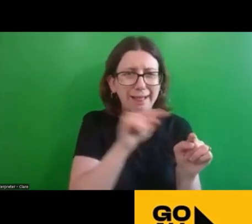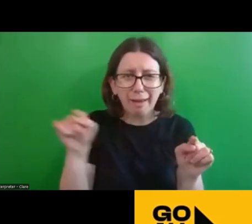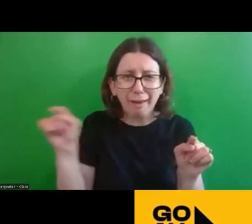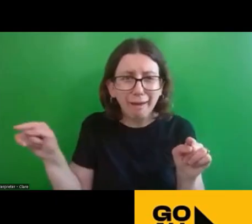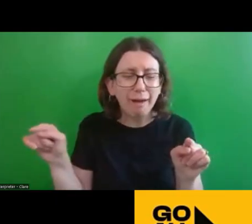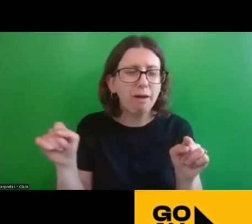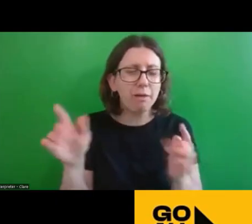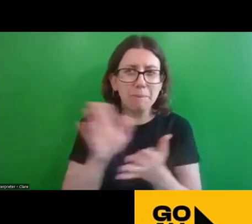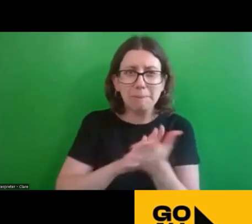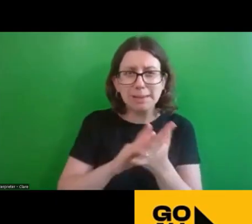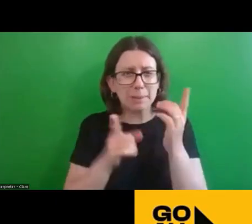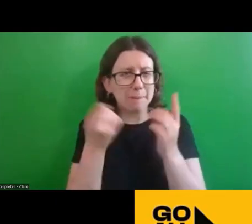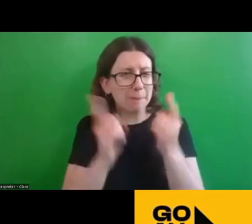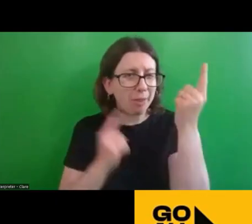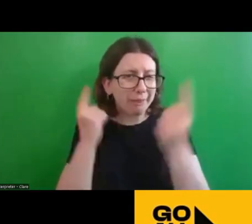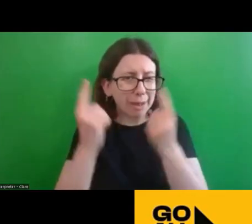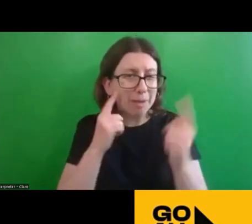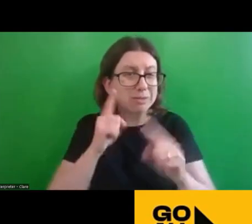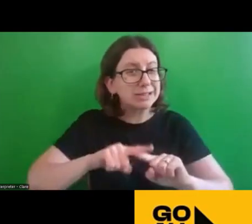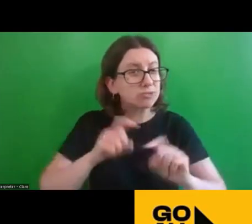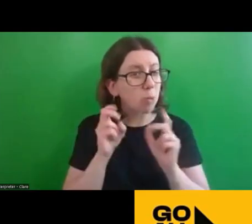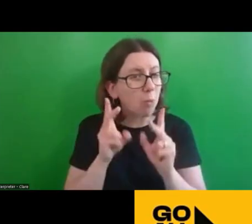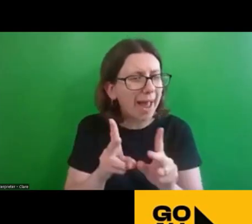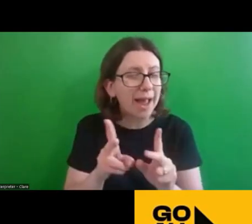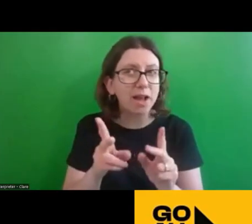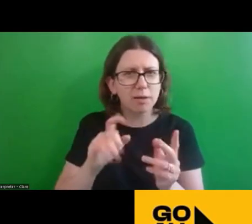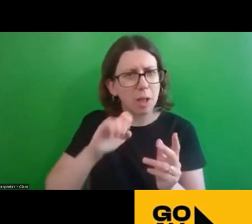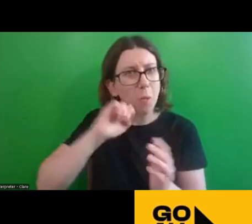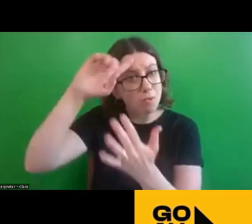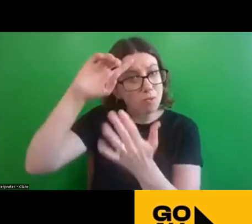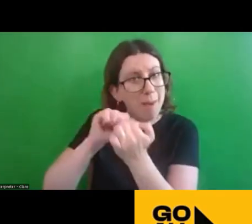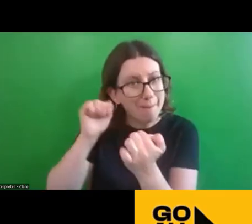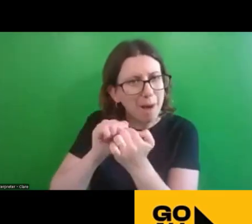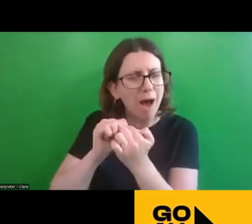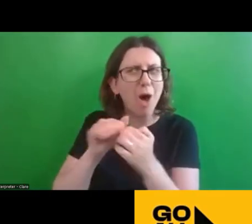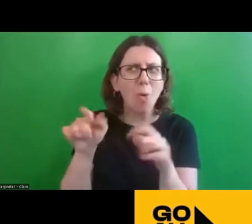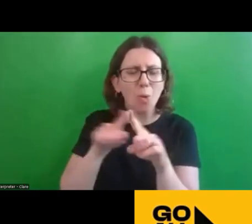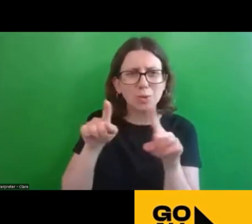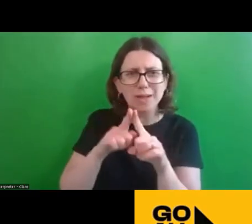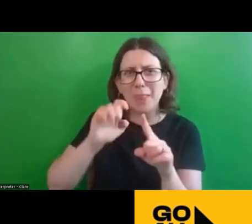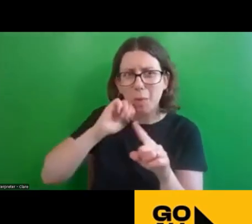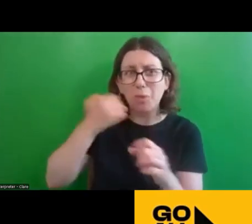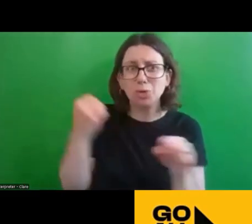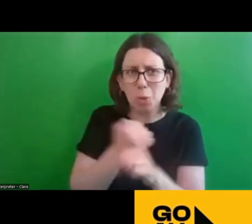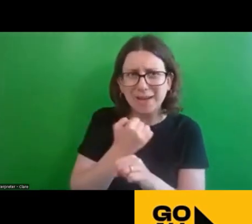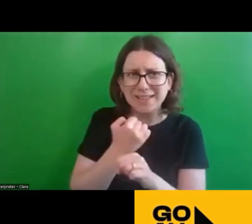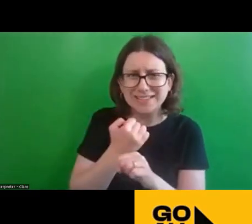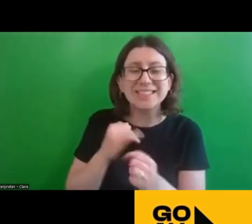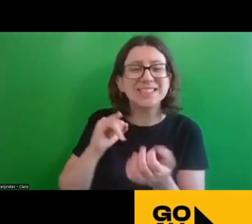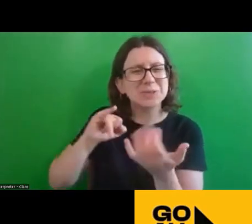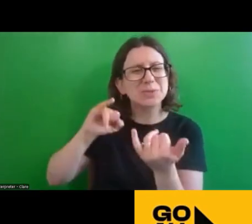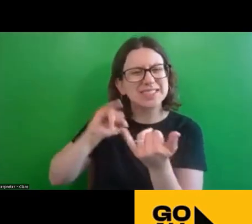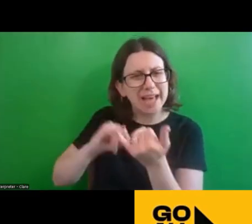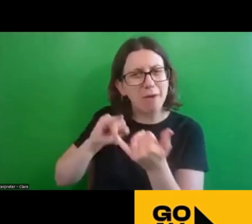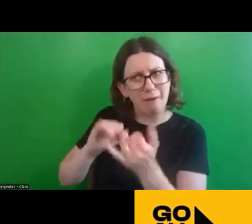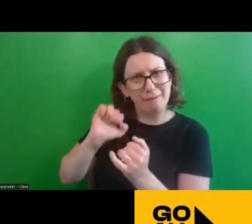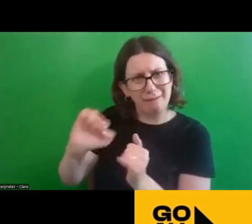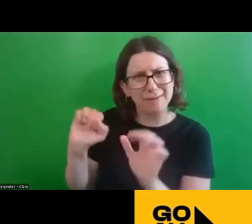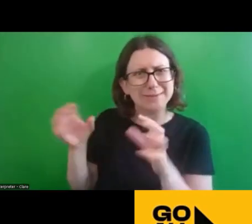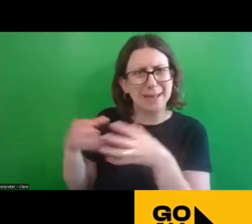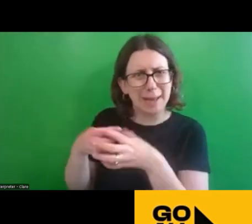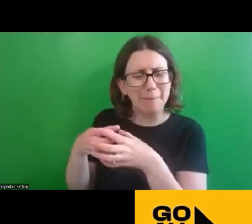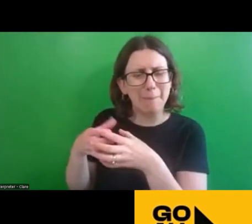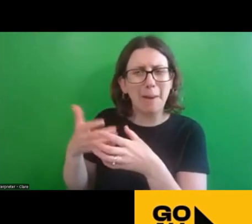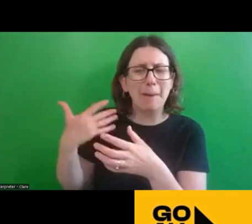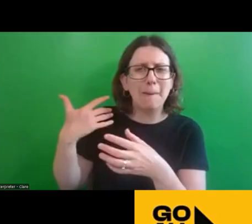in their head, and somebody is more likely to do it. And what Sarah and her team have really been working on is how do we make sure